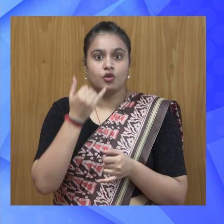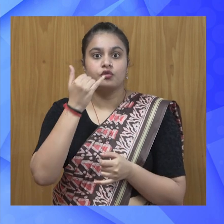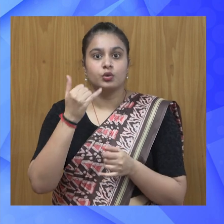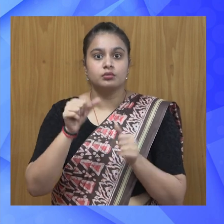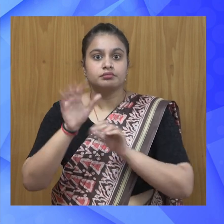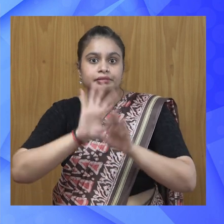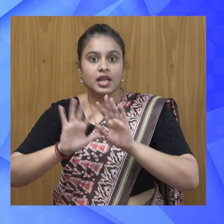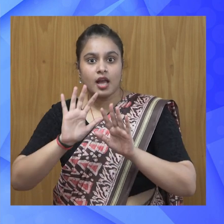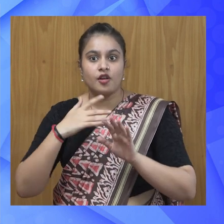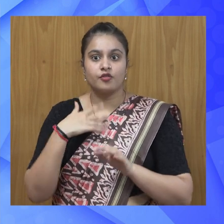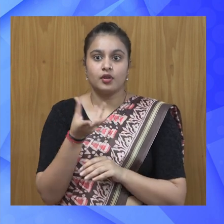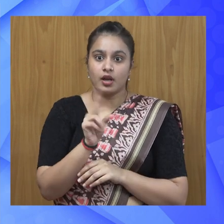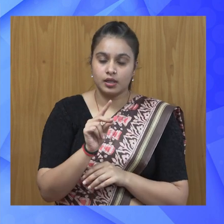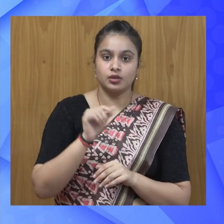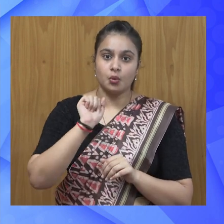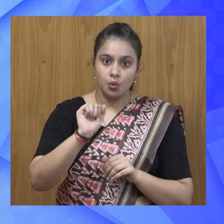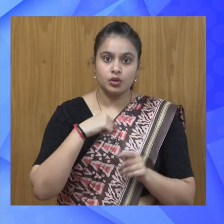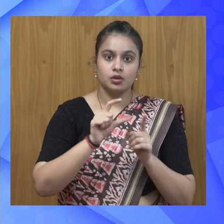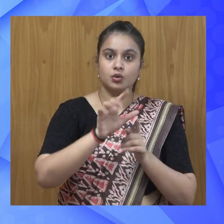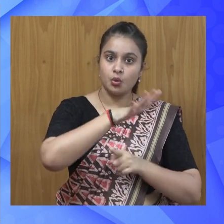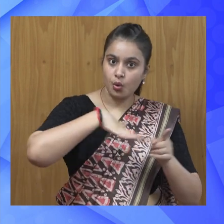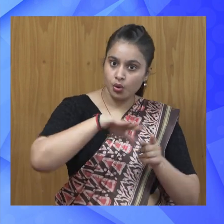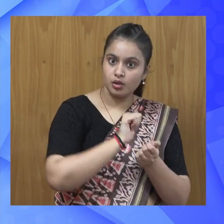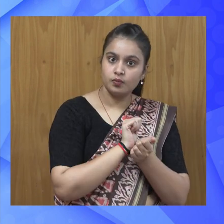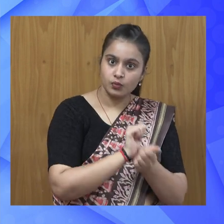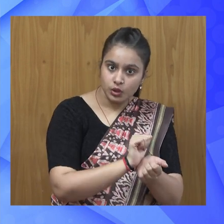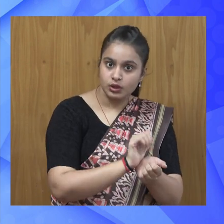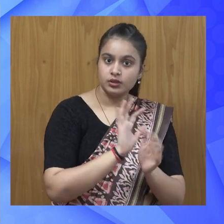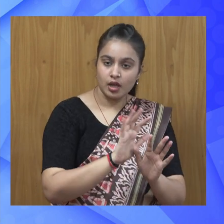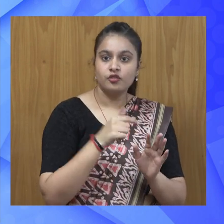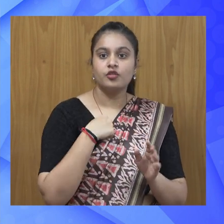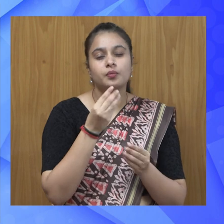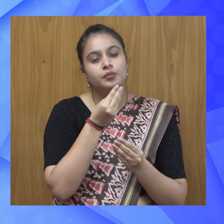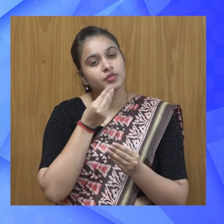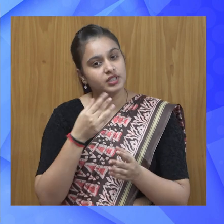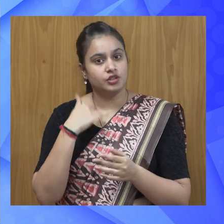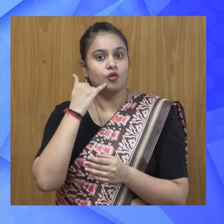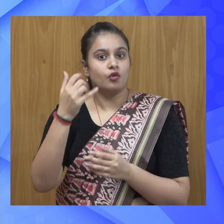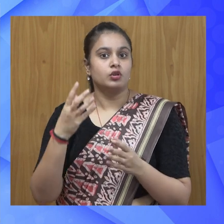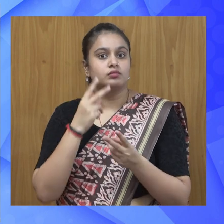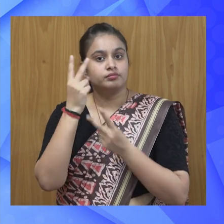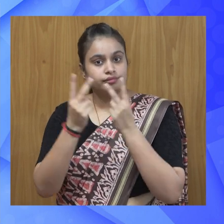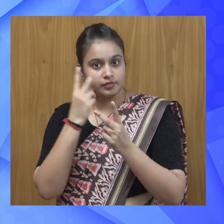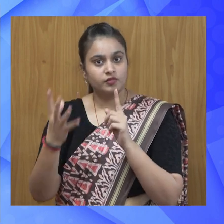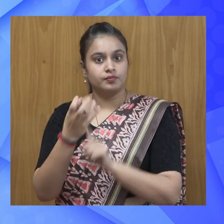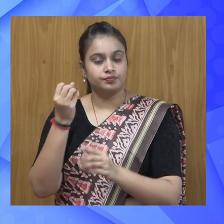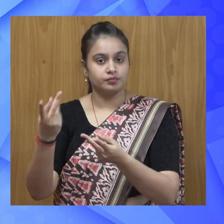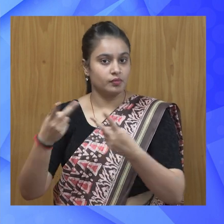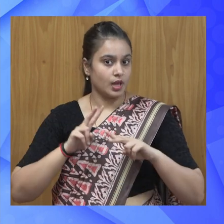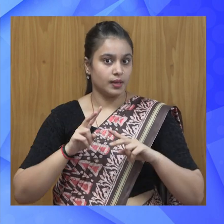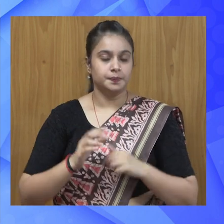So you can contact back your local police that okay, my phone is active now, please help me to get my phone back.